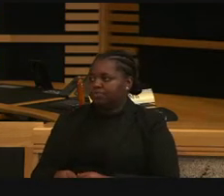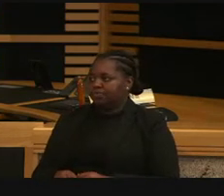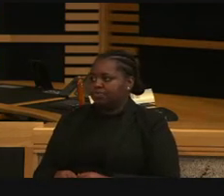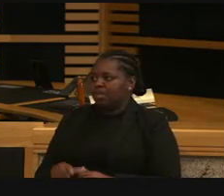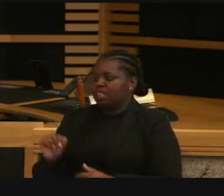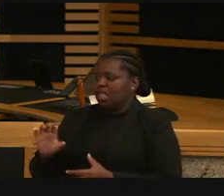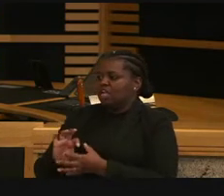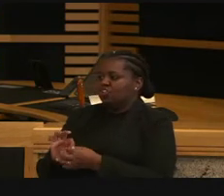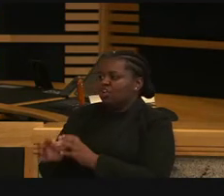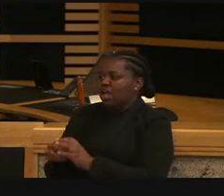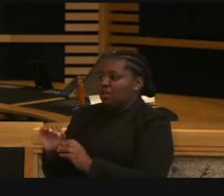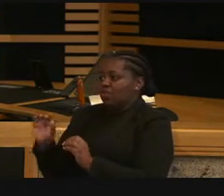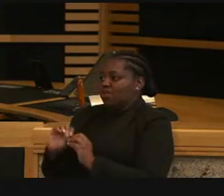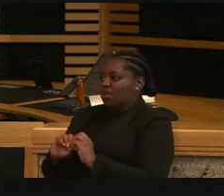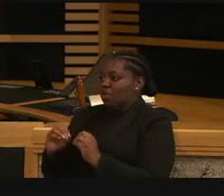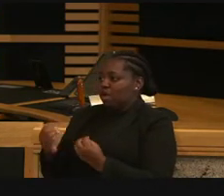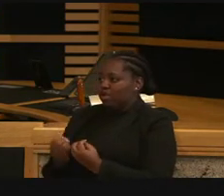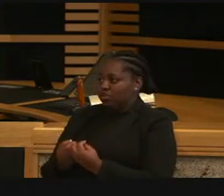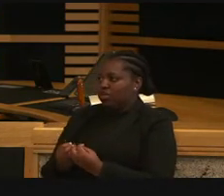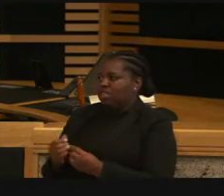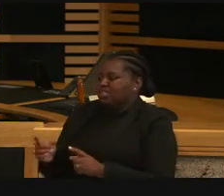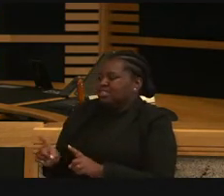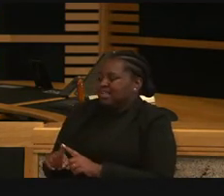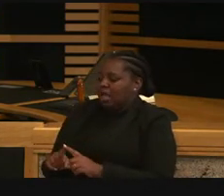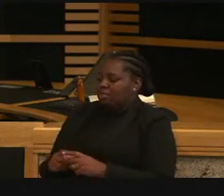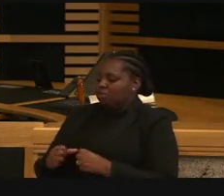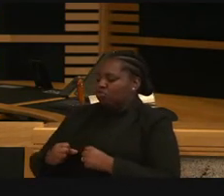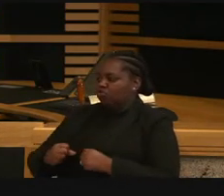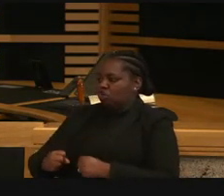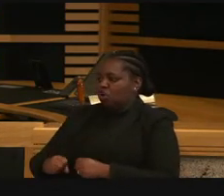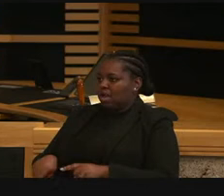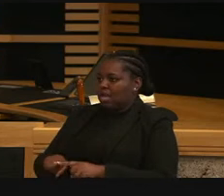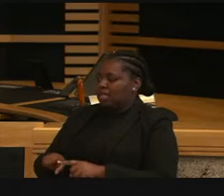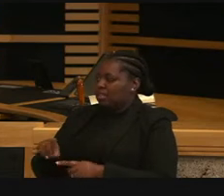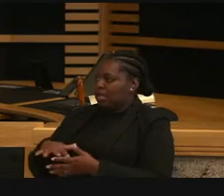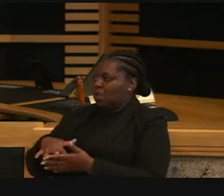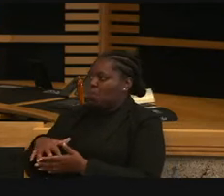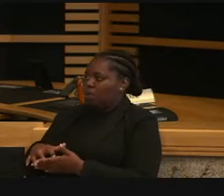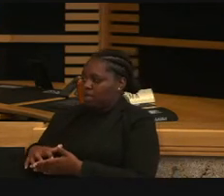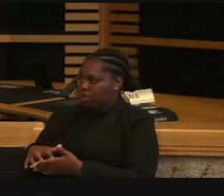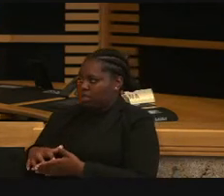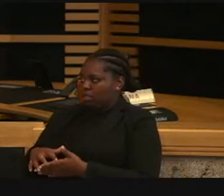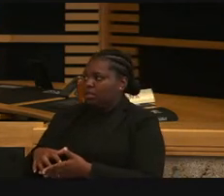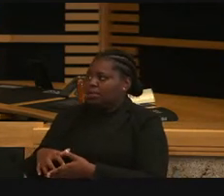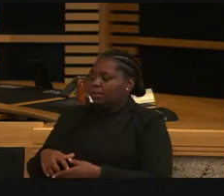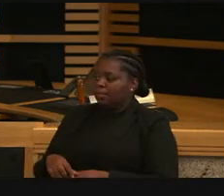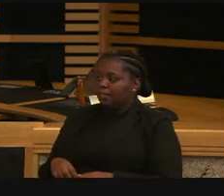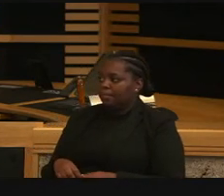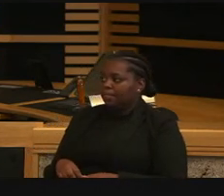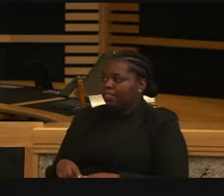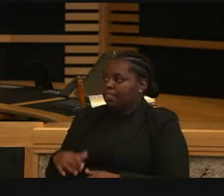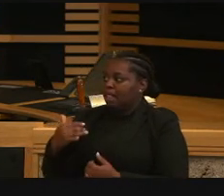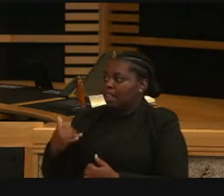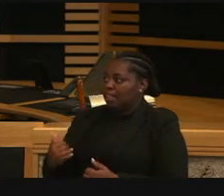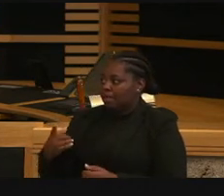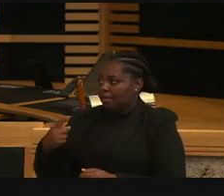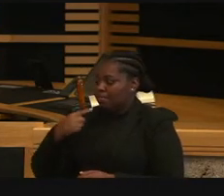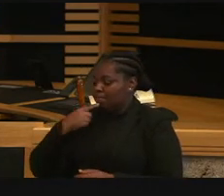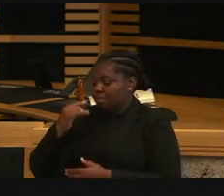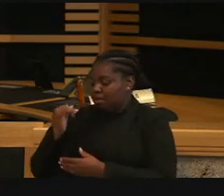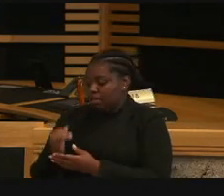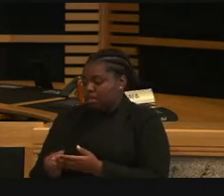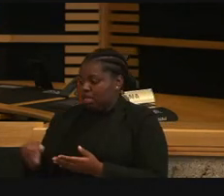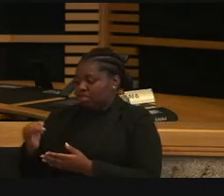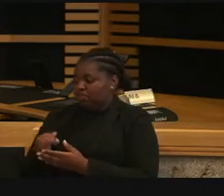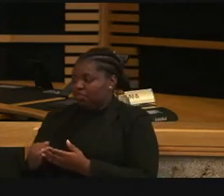the organization is just as strong as its weakest link. And the blundering individual